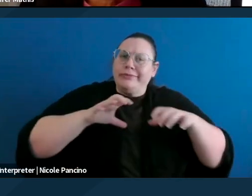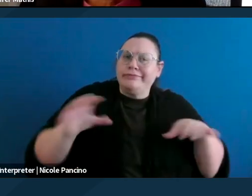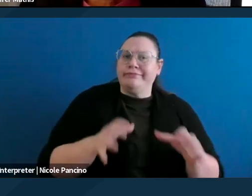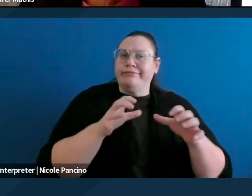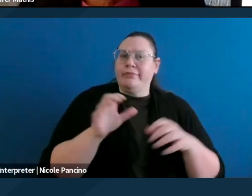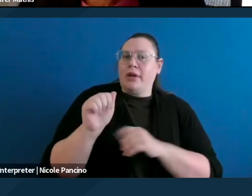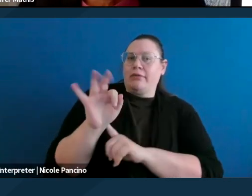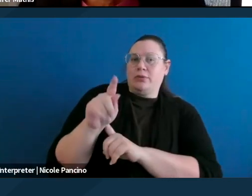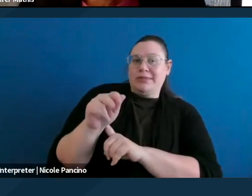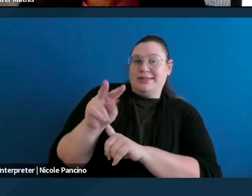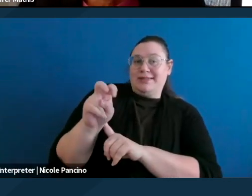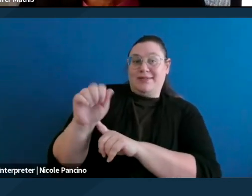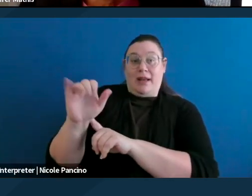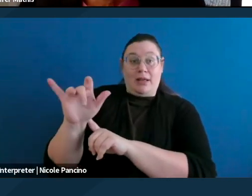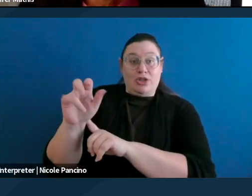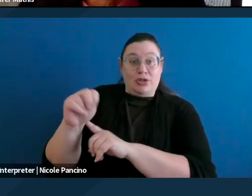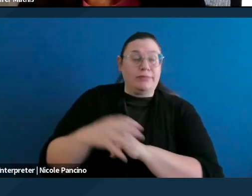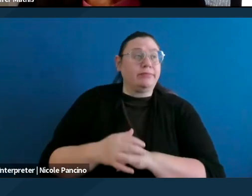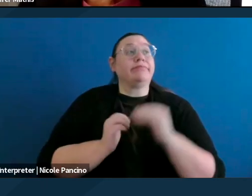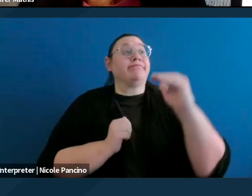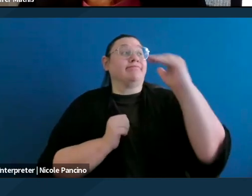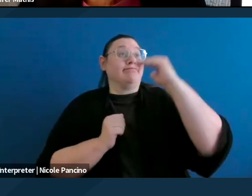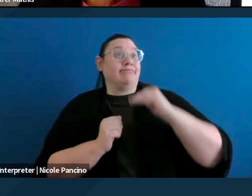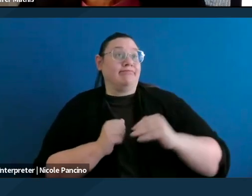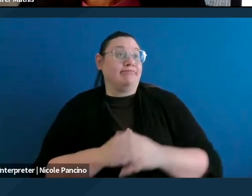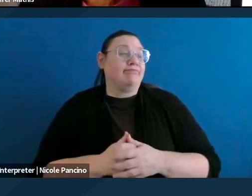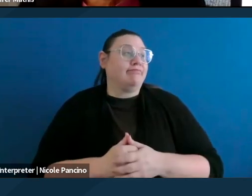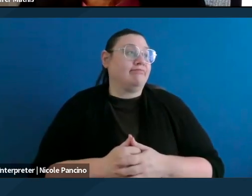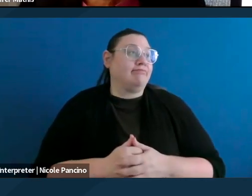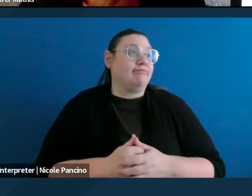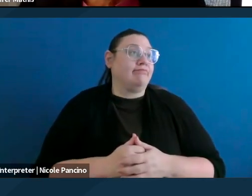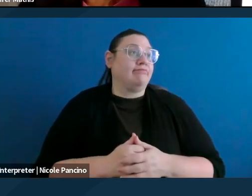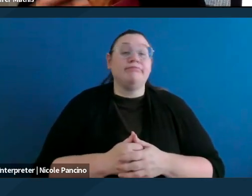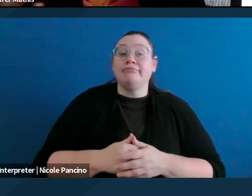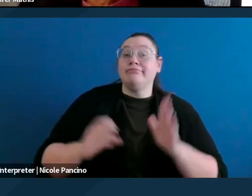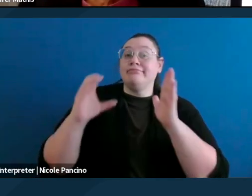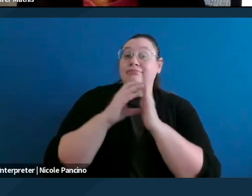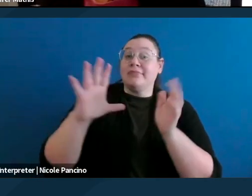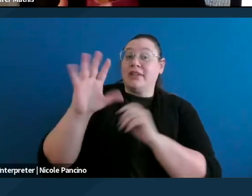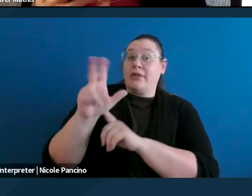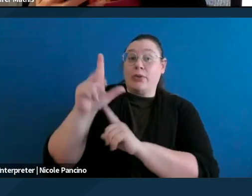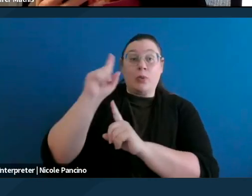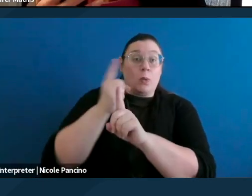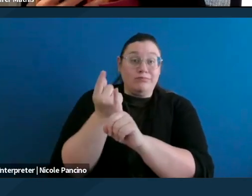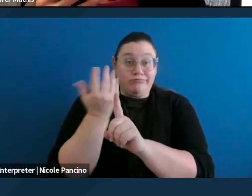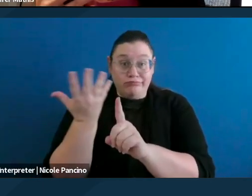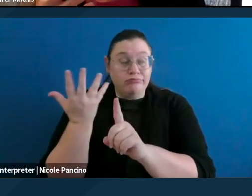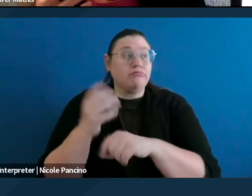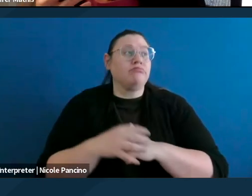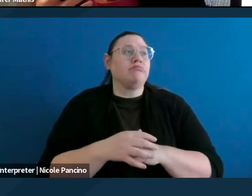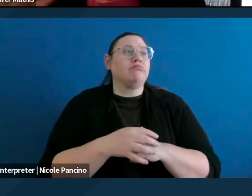can move to the next slide. Thank you. Okay, so the goal of Section 503 is really that